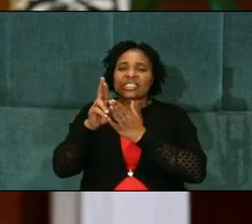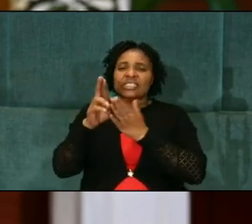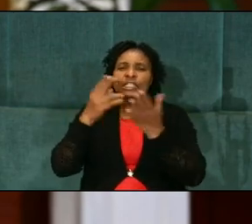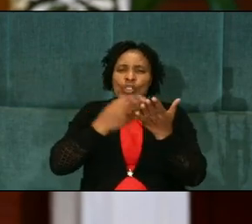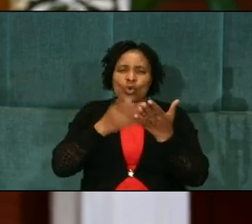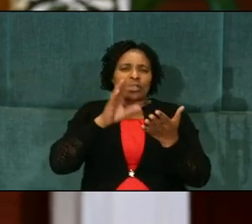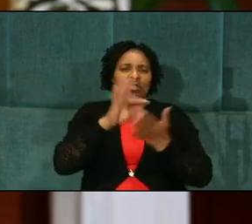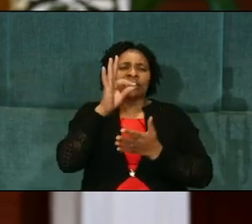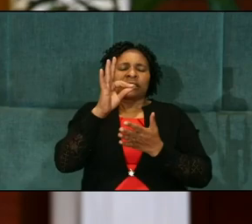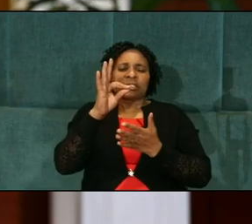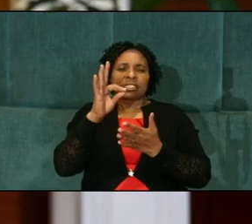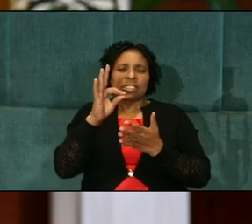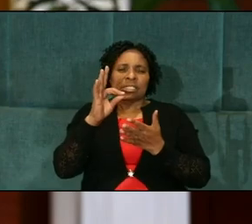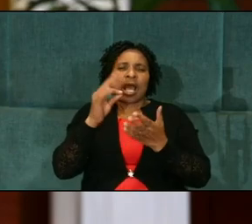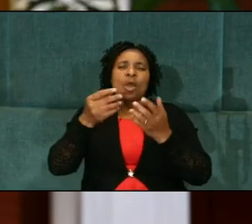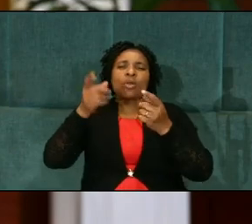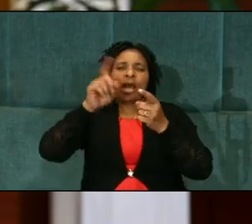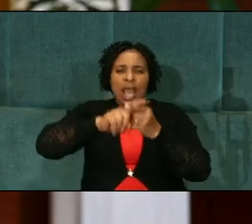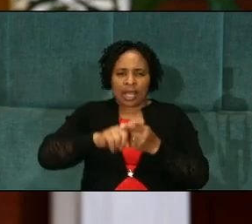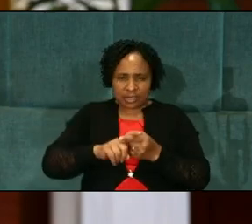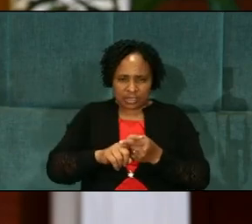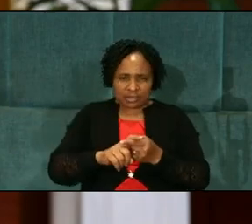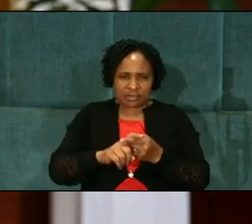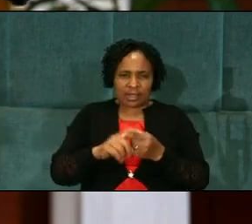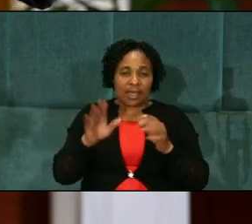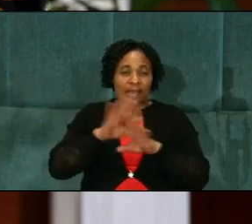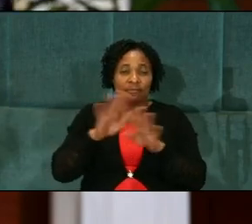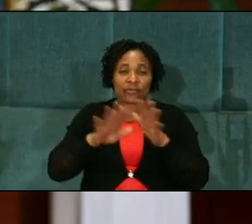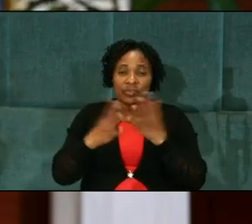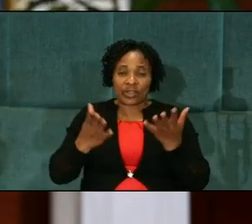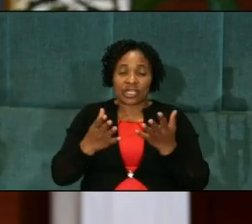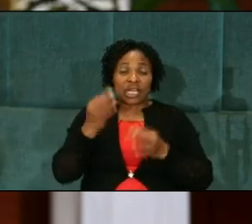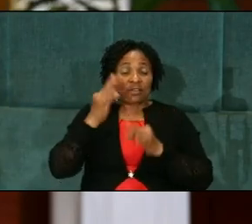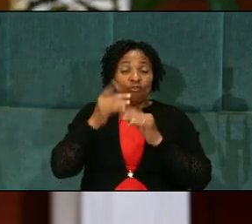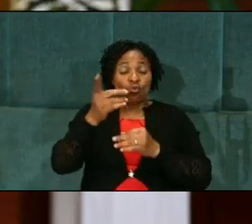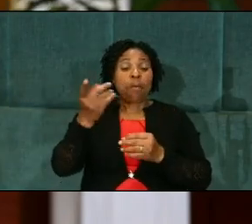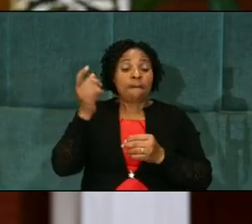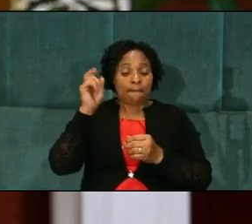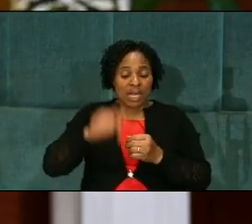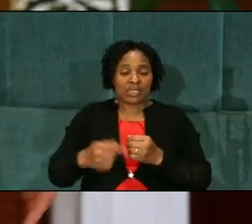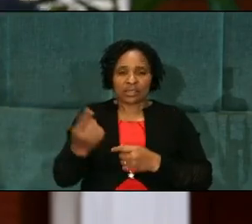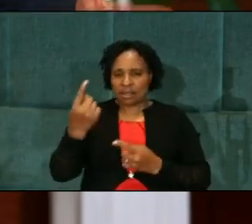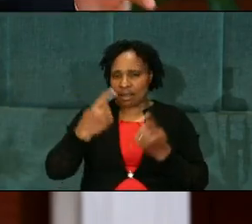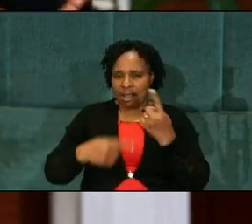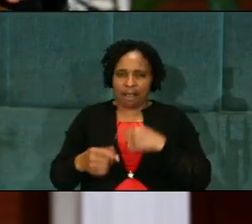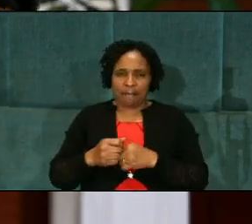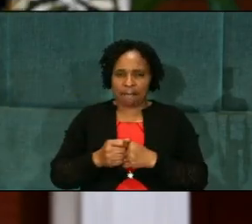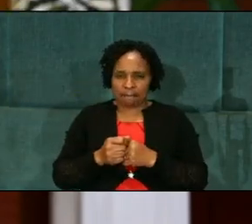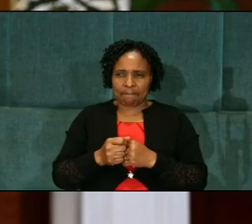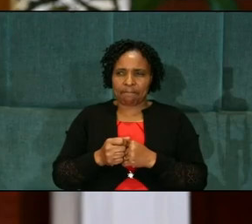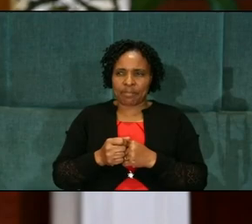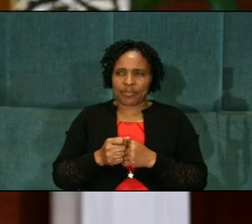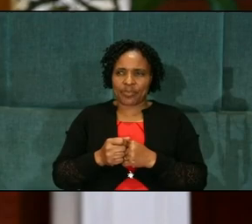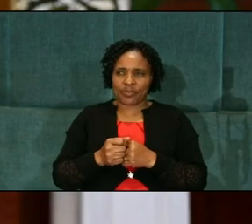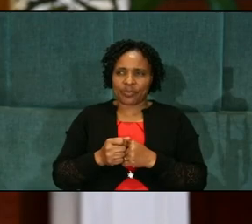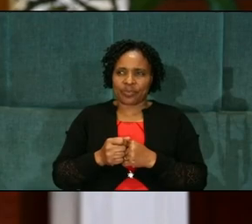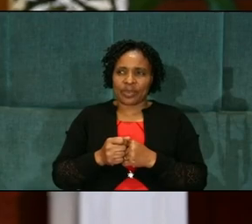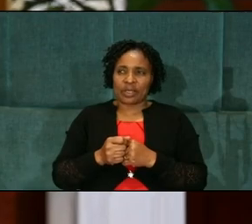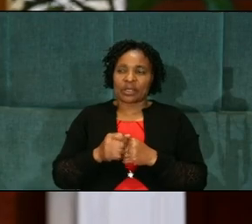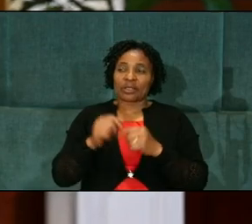I will give you the Holy Spirit that you need. But you have to come. So I'm going to invite this congregation to